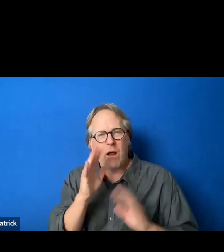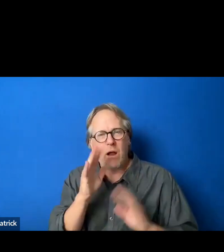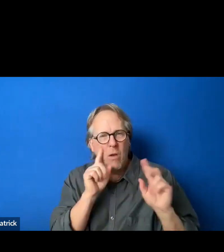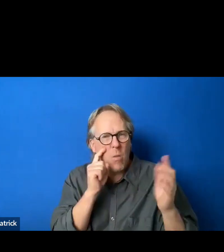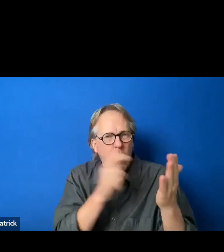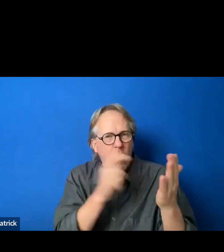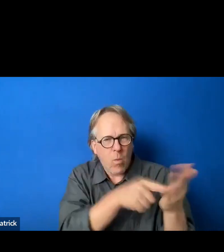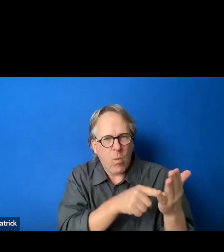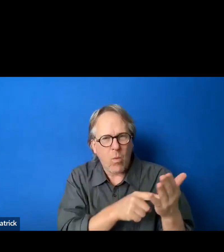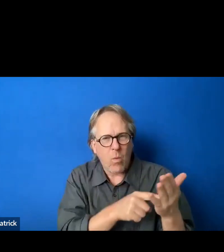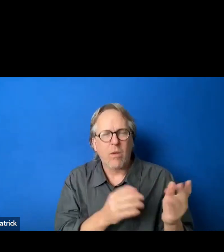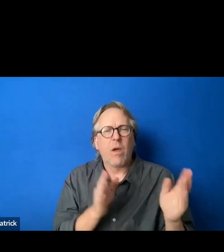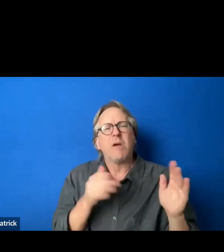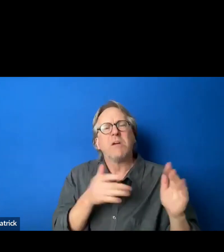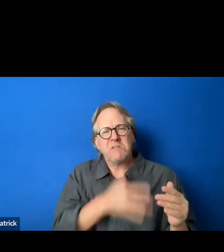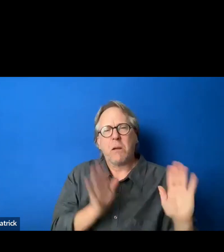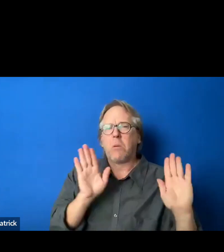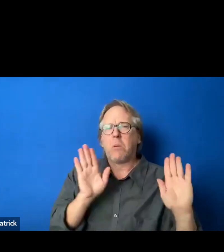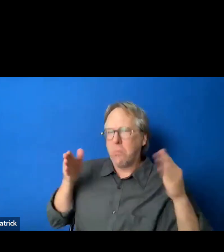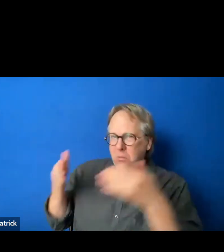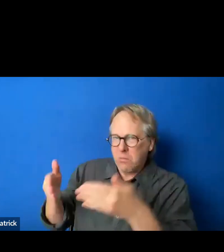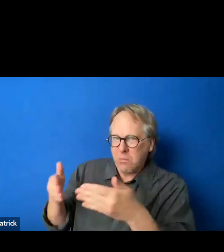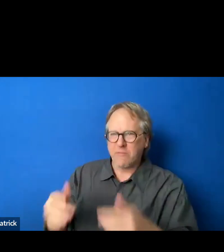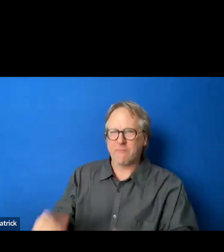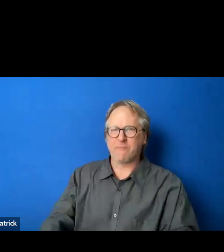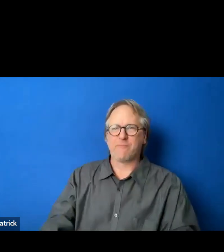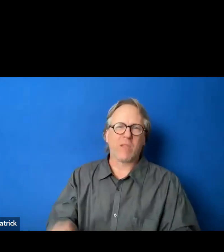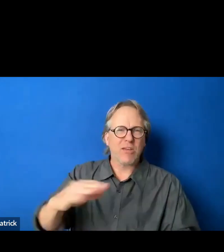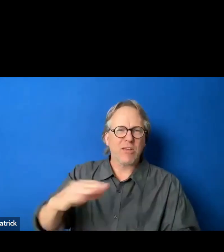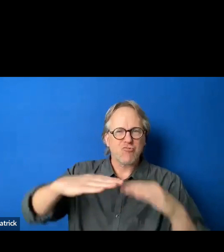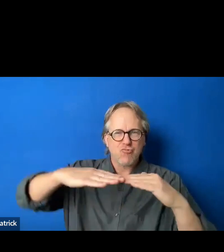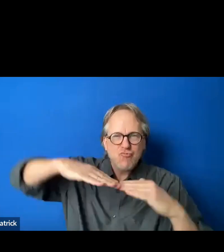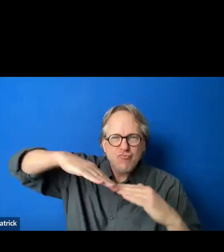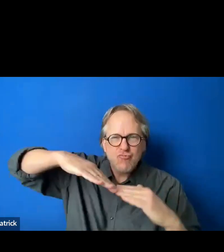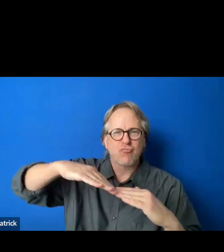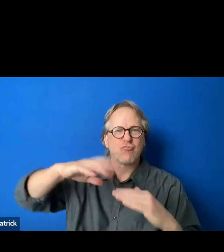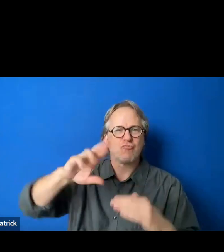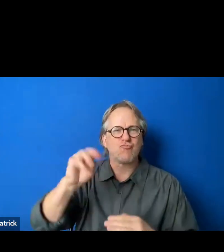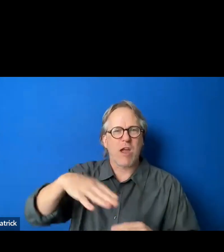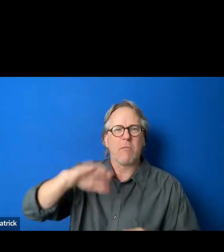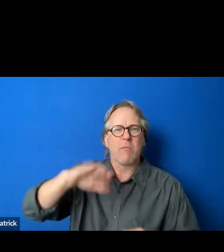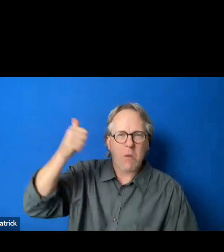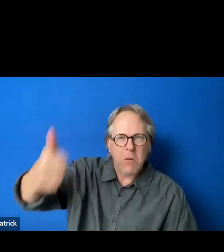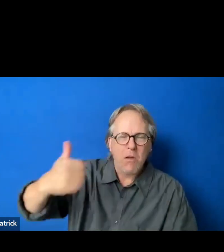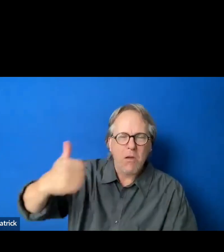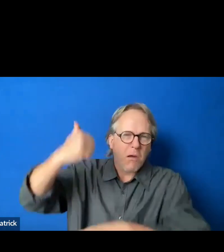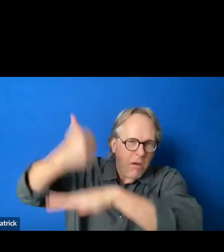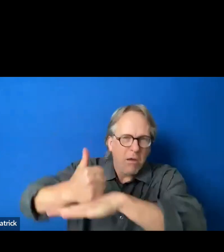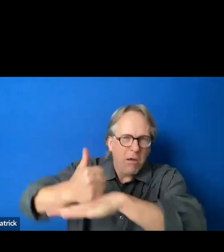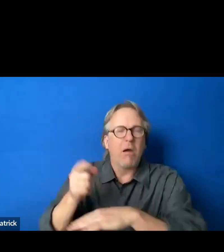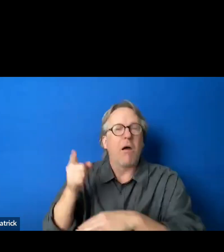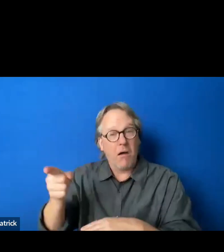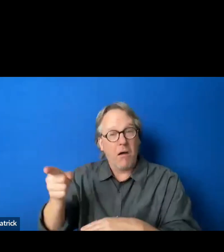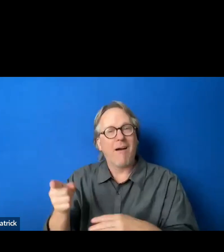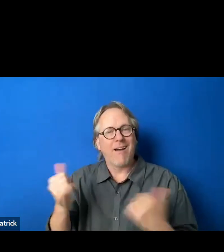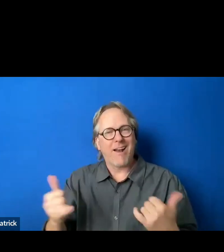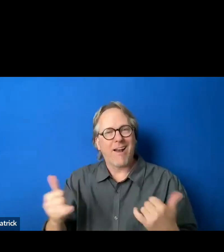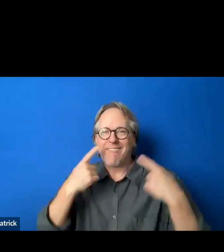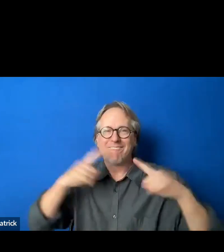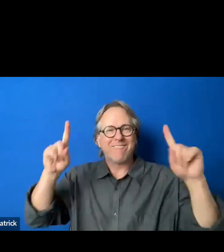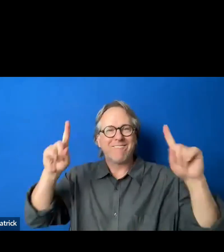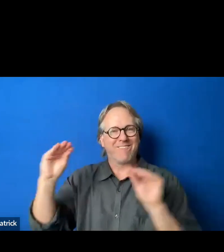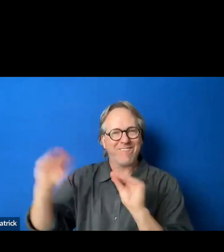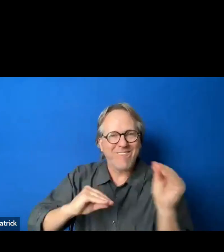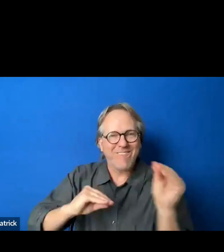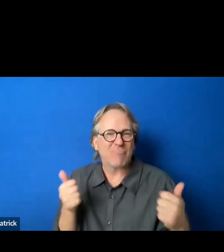very obvious, well, you know, let's put a ramp here and then, you know, Suzanne can get onto the chancel. Let's put a ramp